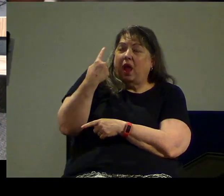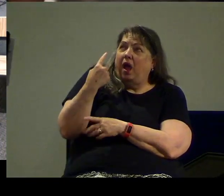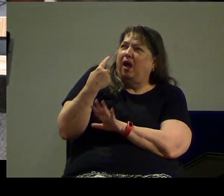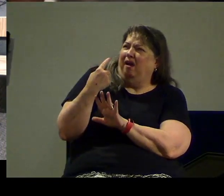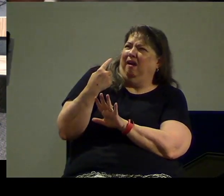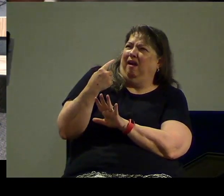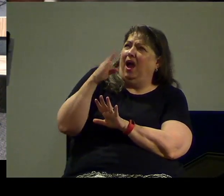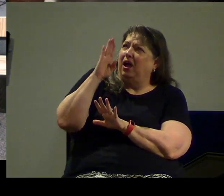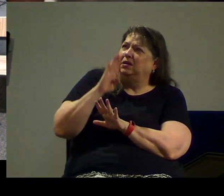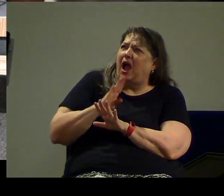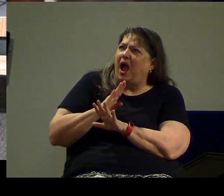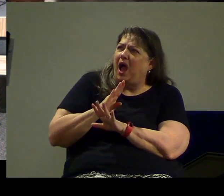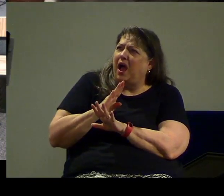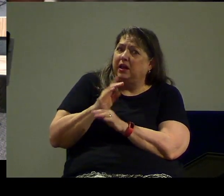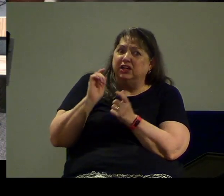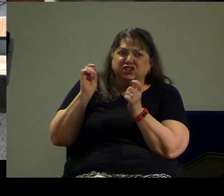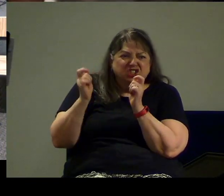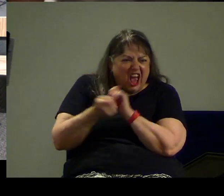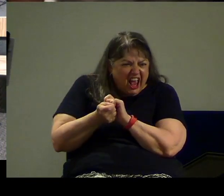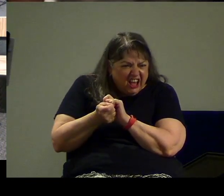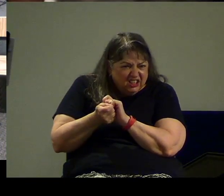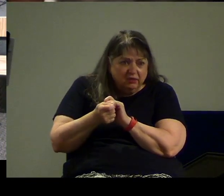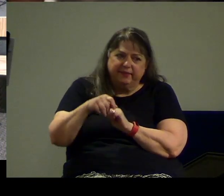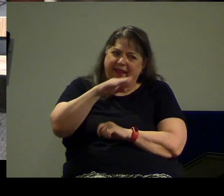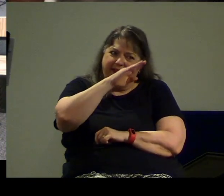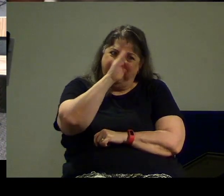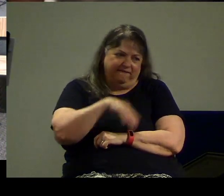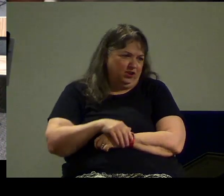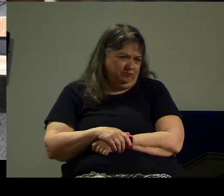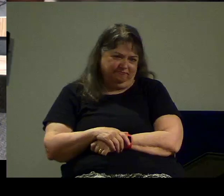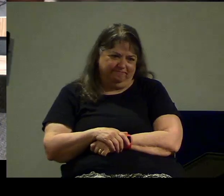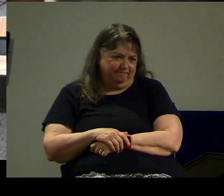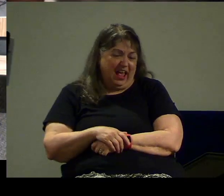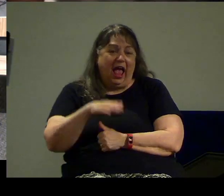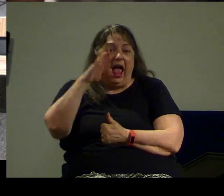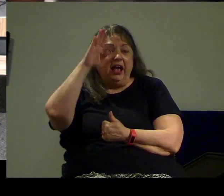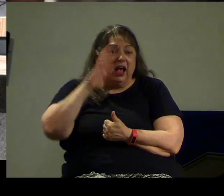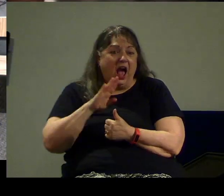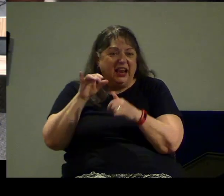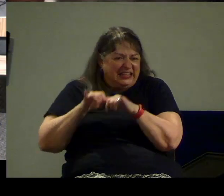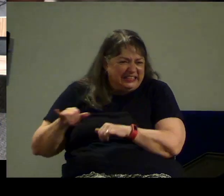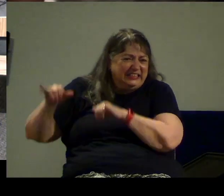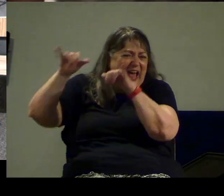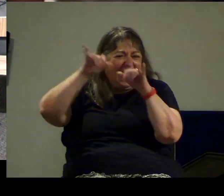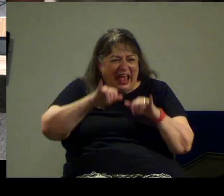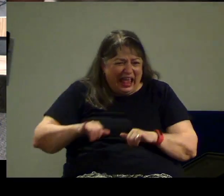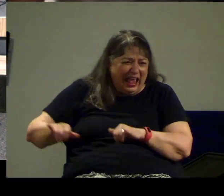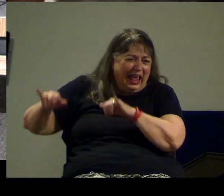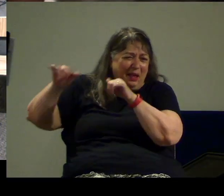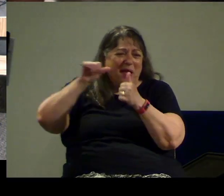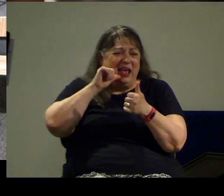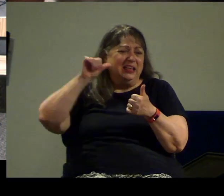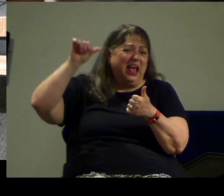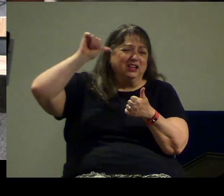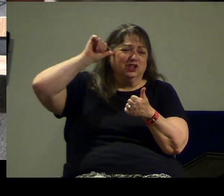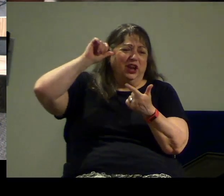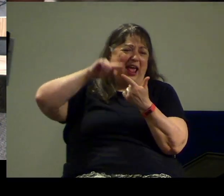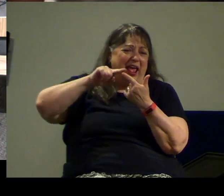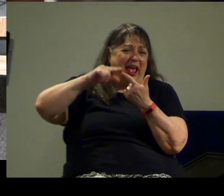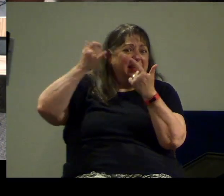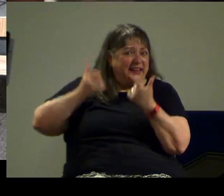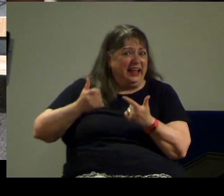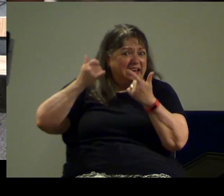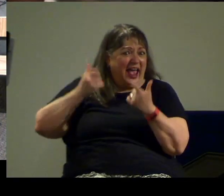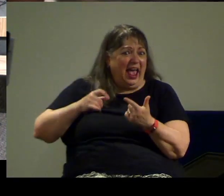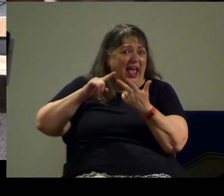God never changes. God is the same yesterday, today, and forever. Why should